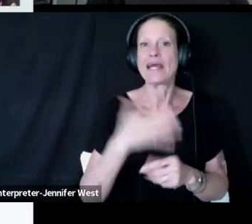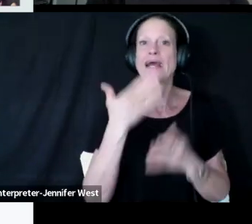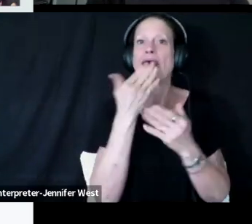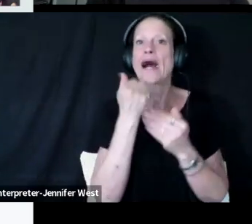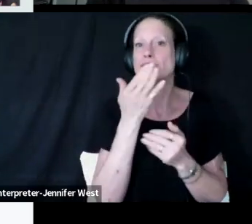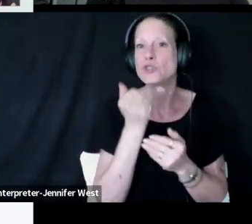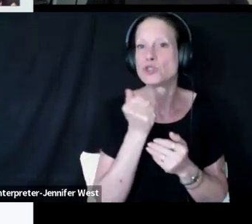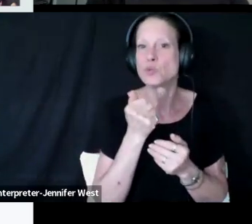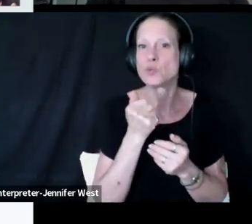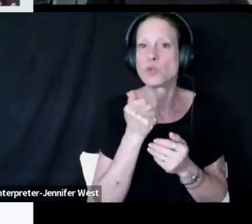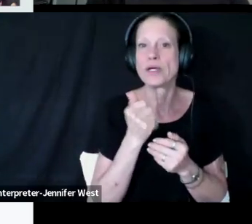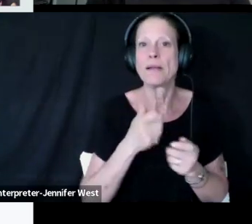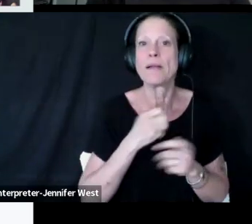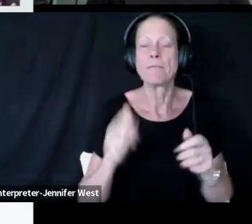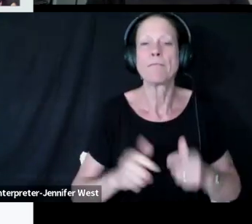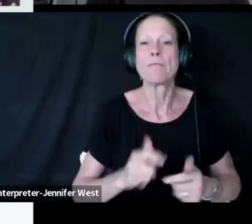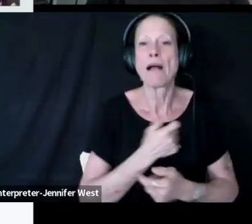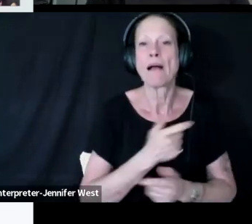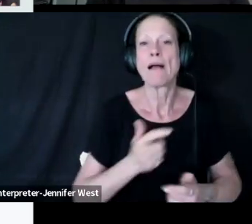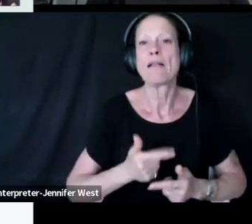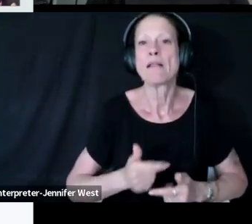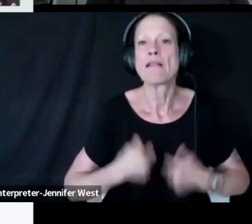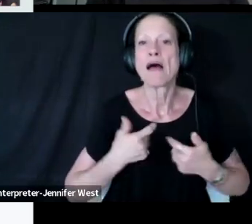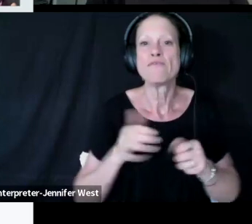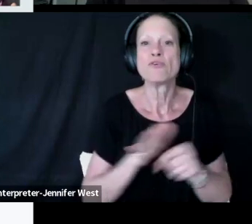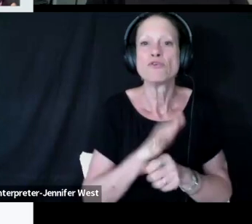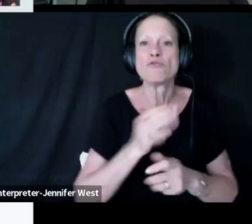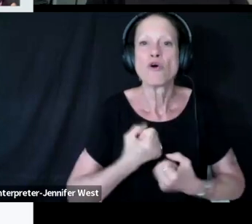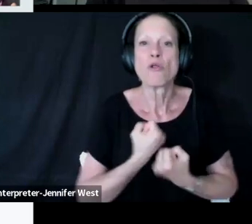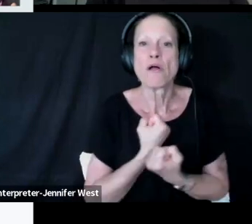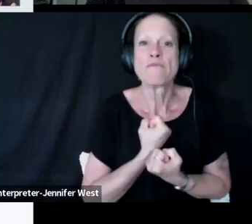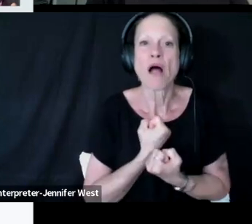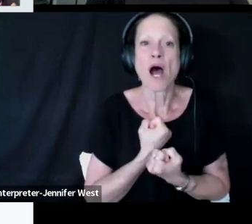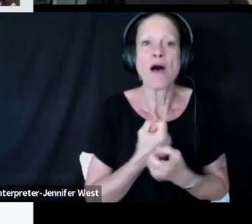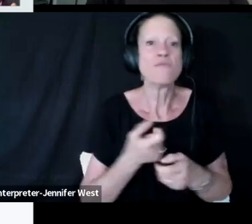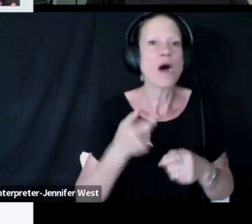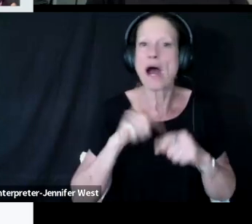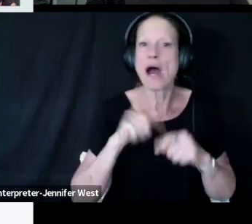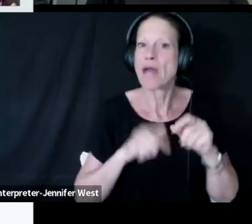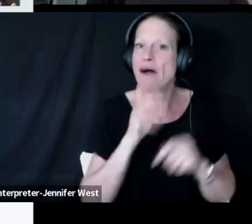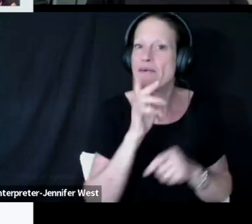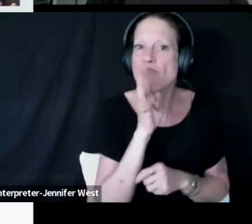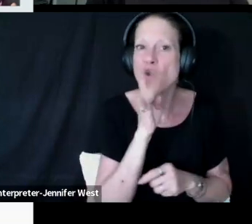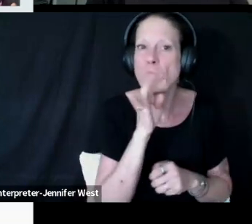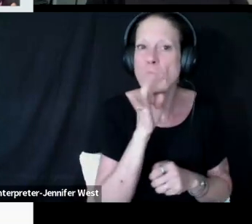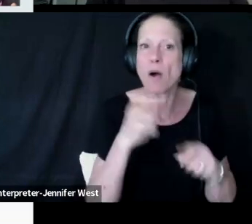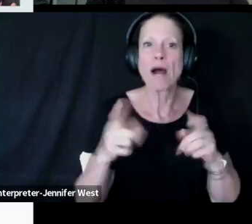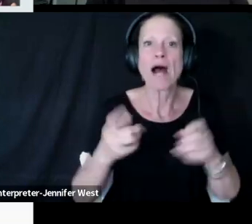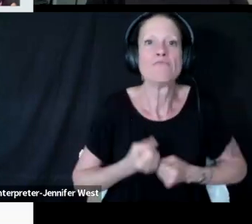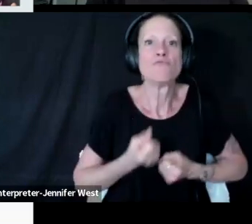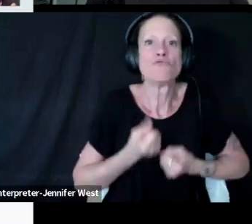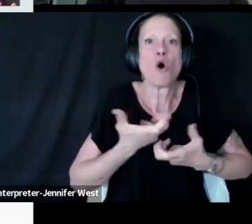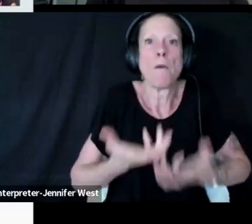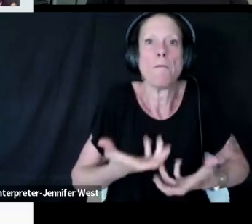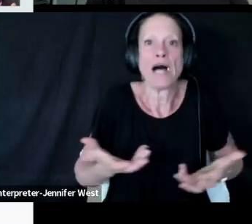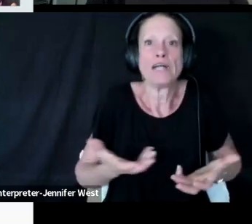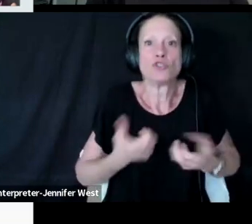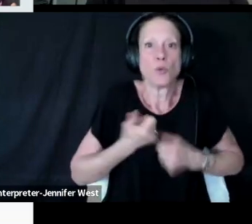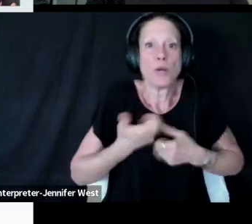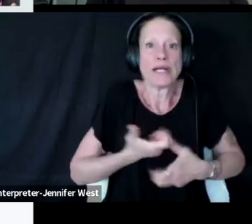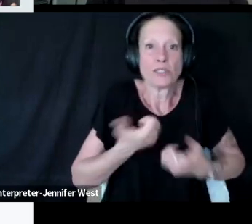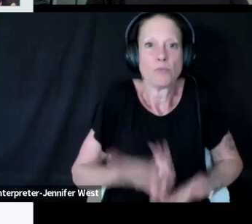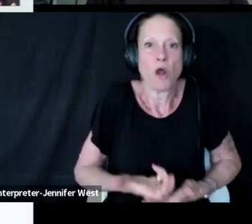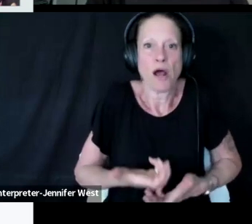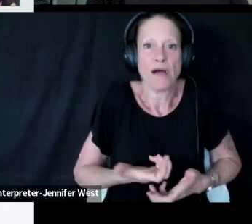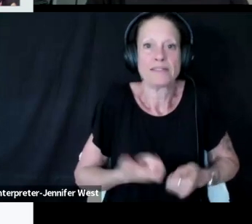of love. I'm nonverbal, but I have a lot to say. I've discovered a fullness of life through the love of family and friends, come into my world